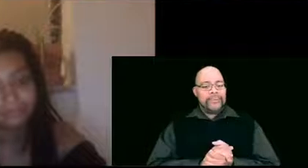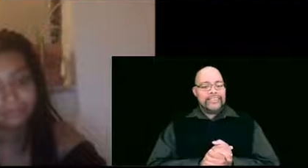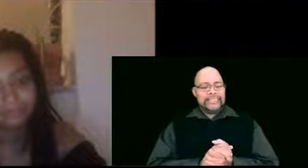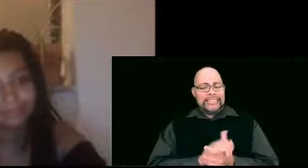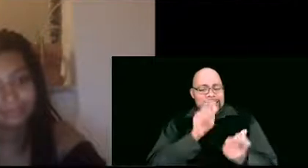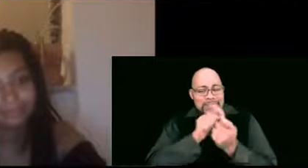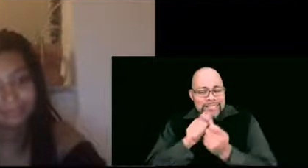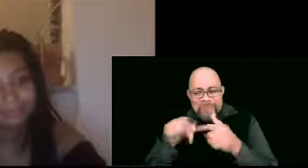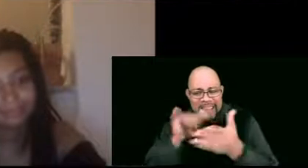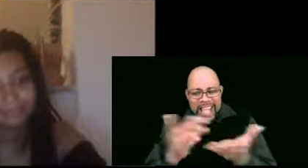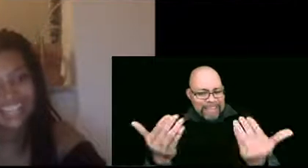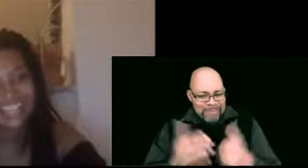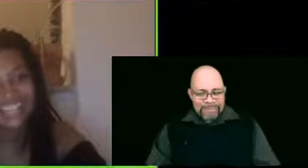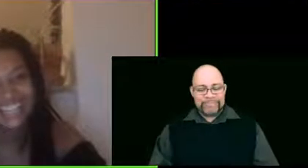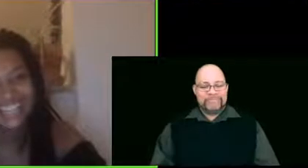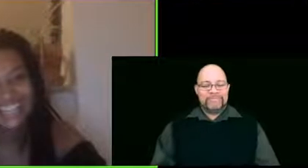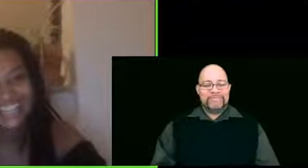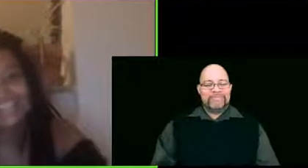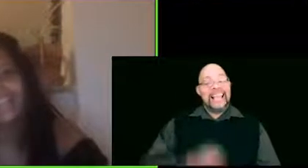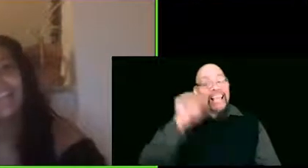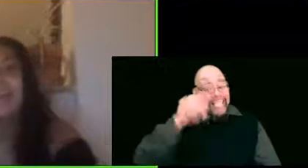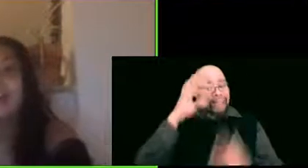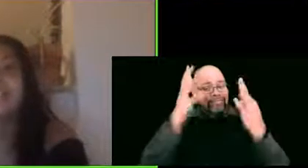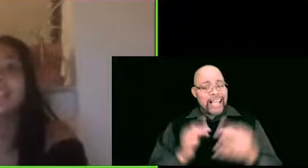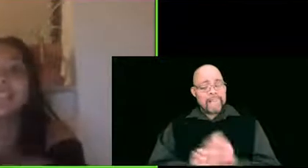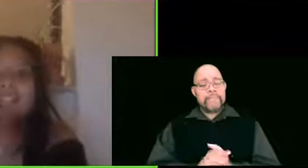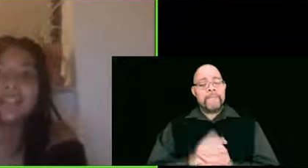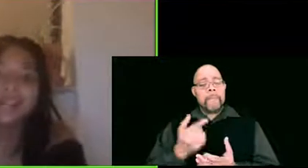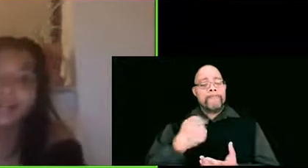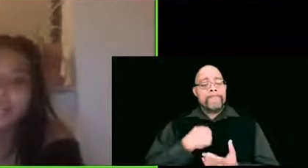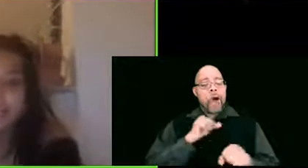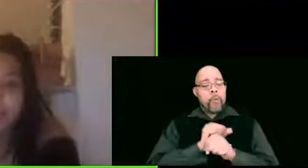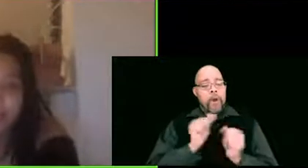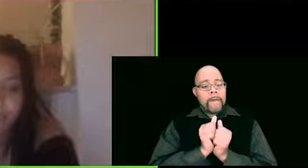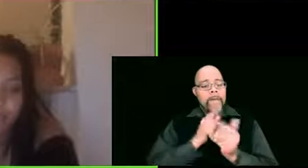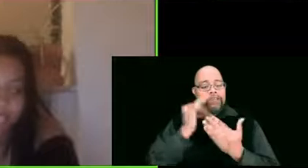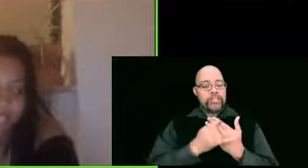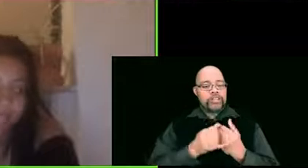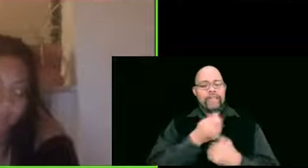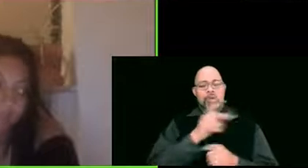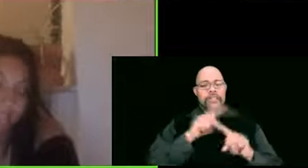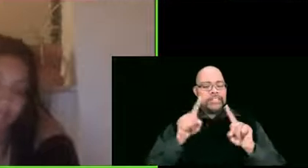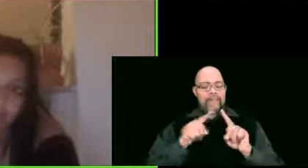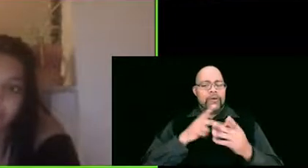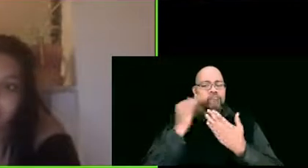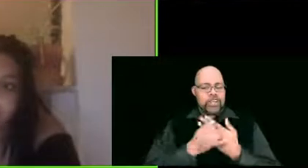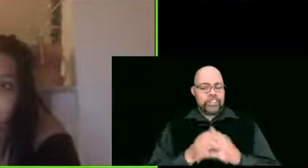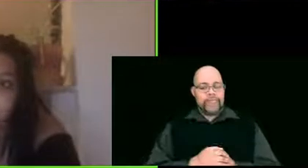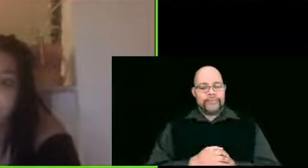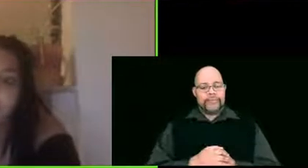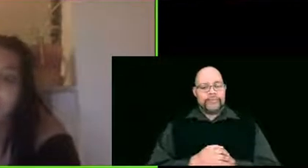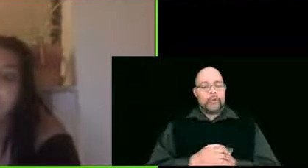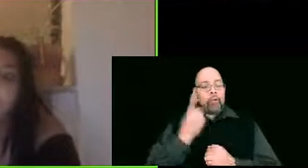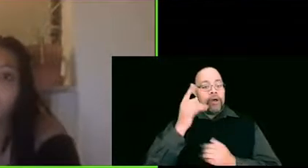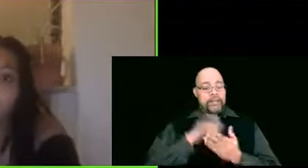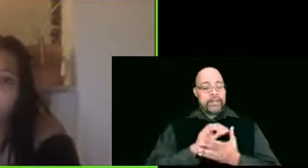the nitty-gritty details about it? Yeah, absolutely. So I worked with the Vidman Project on a couple of different expeditions,